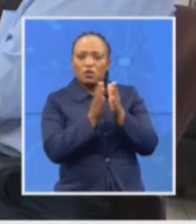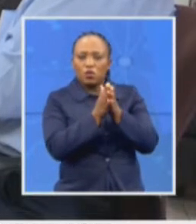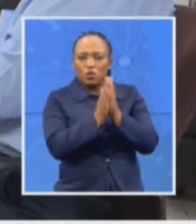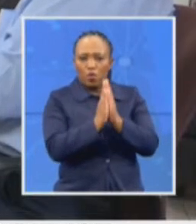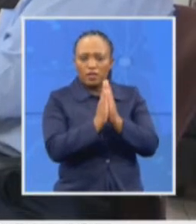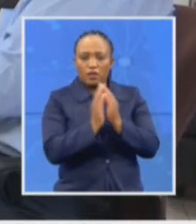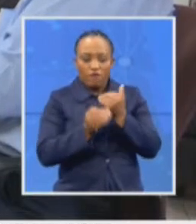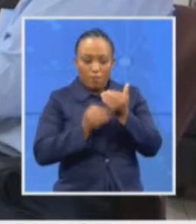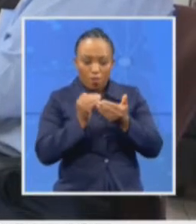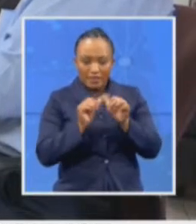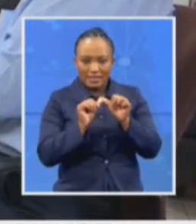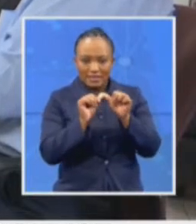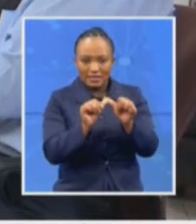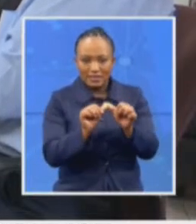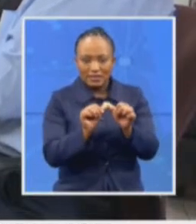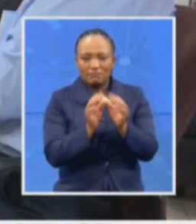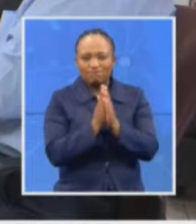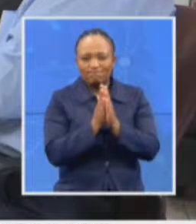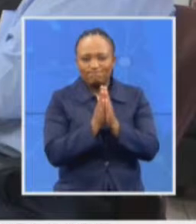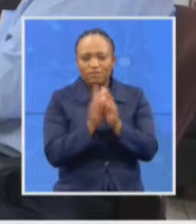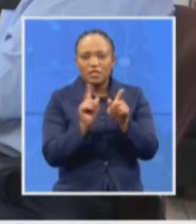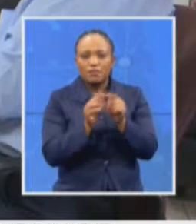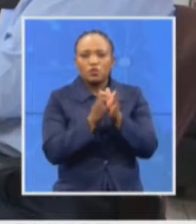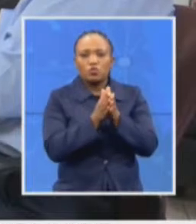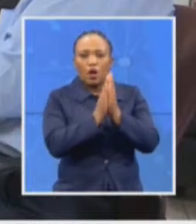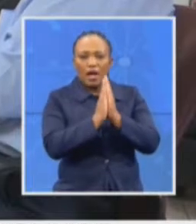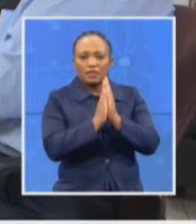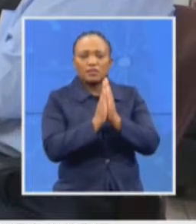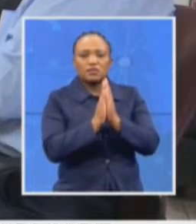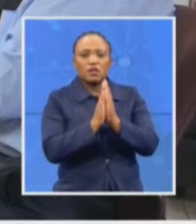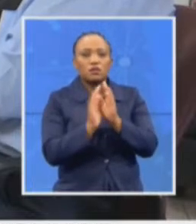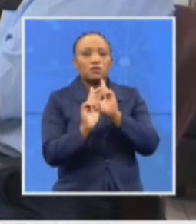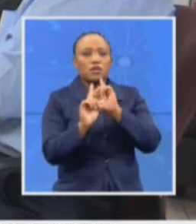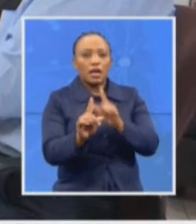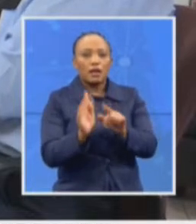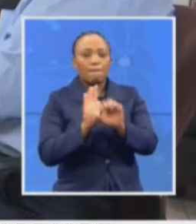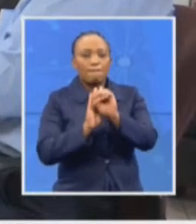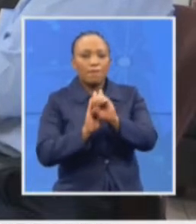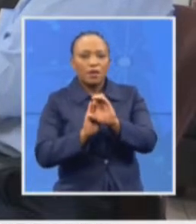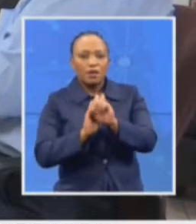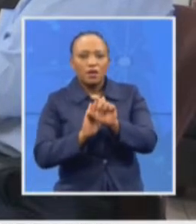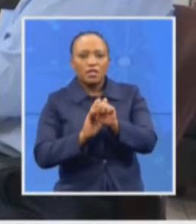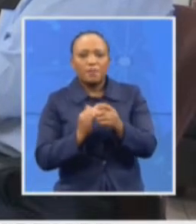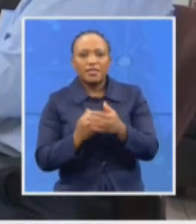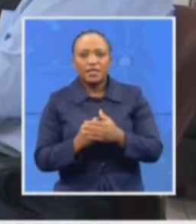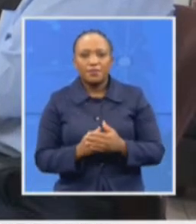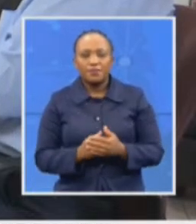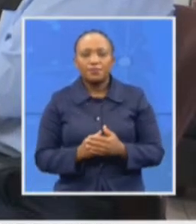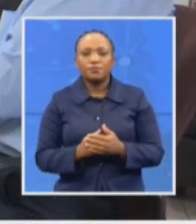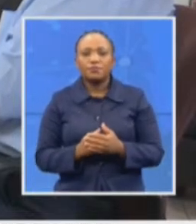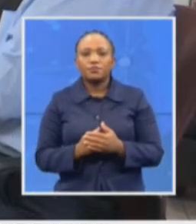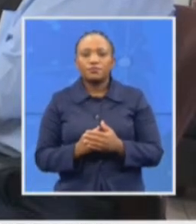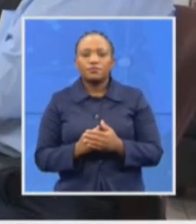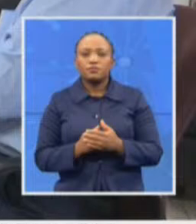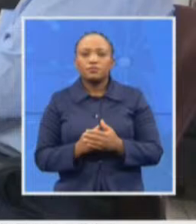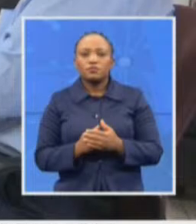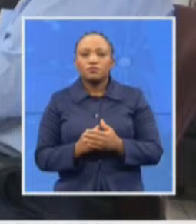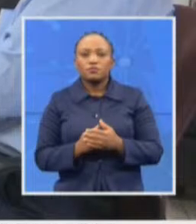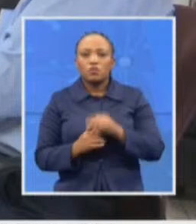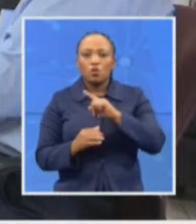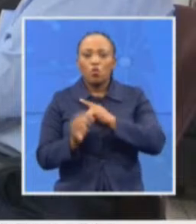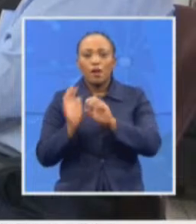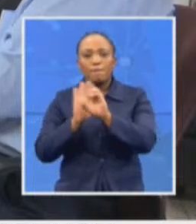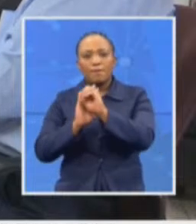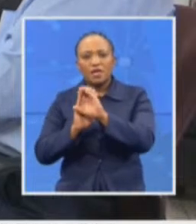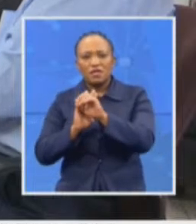that you direct the media, in the event that the name comes out inadvertently, that the media be directed not to disclose the name, because part